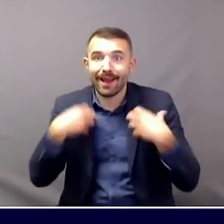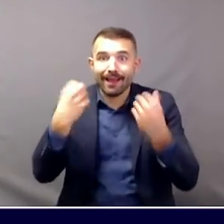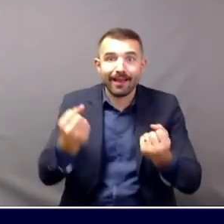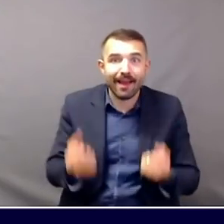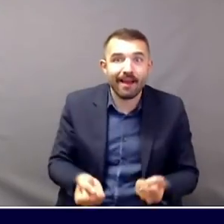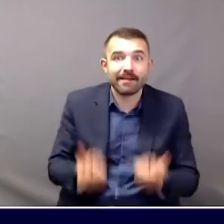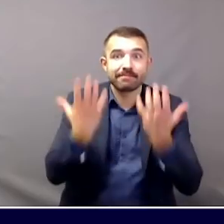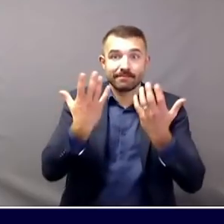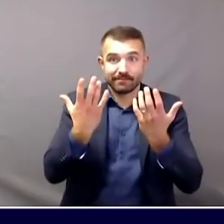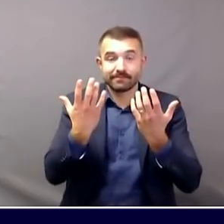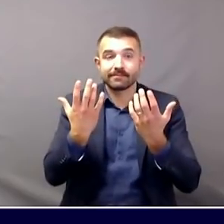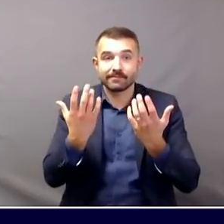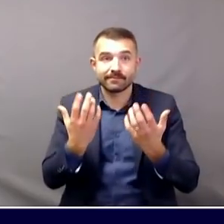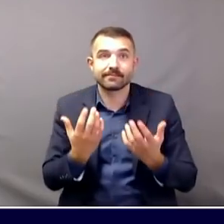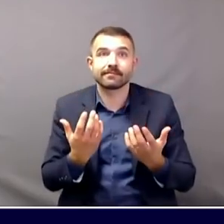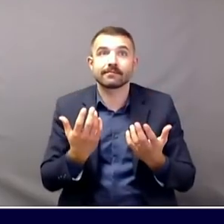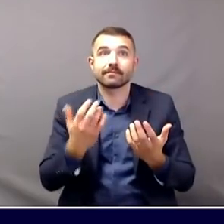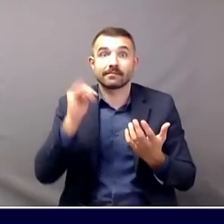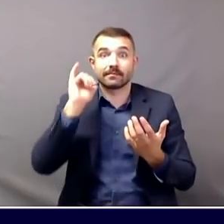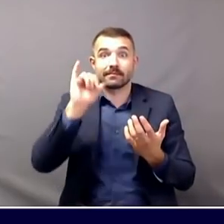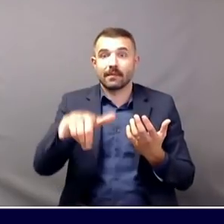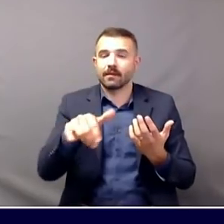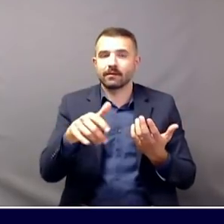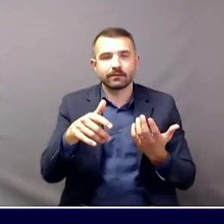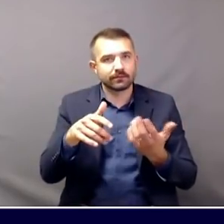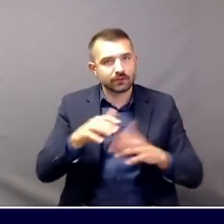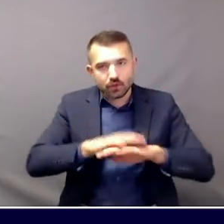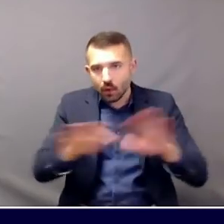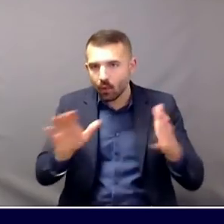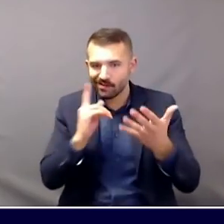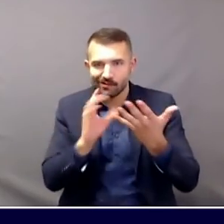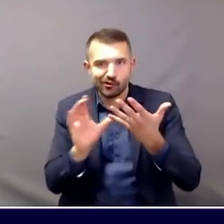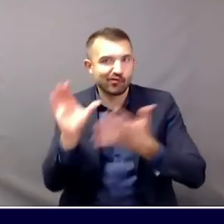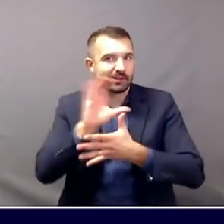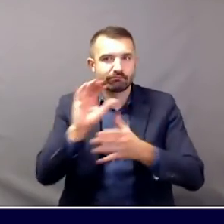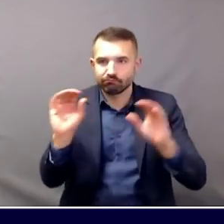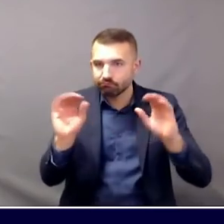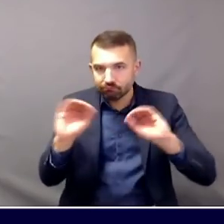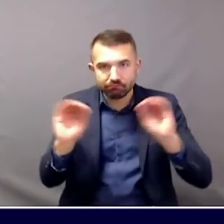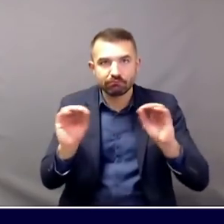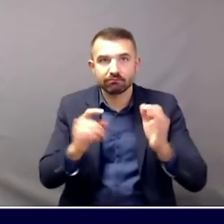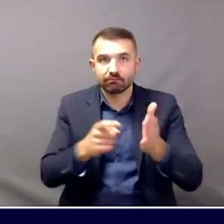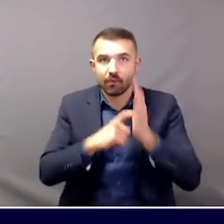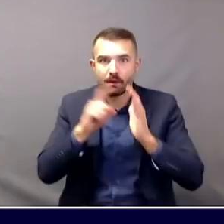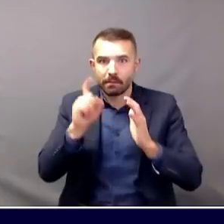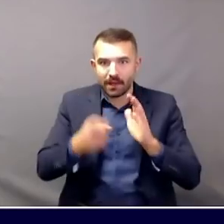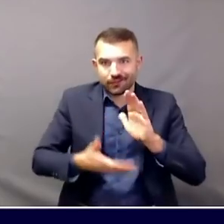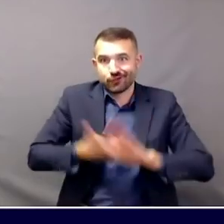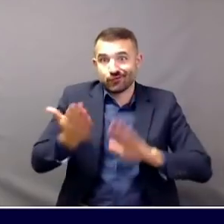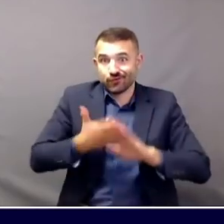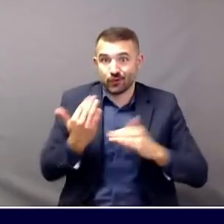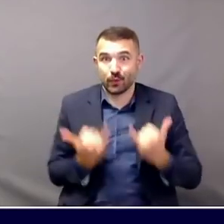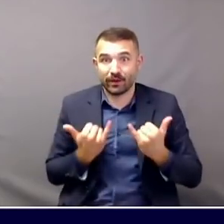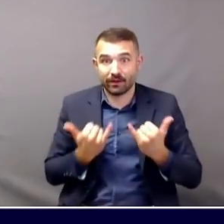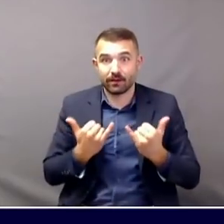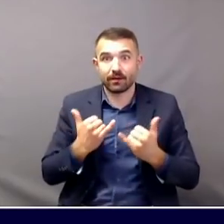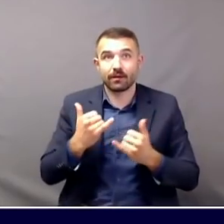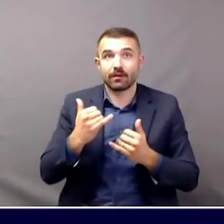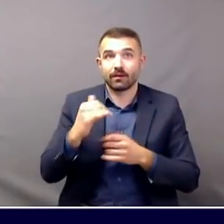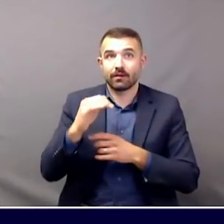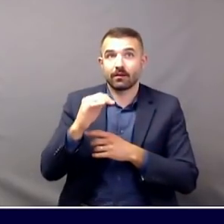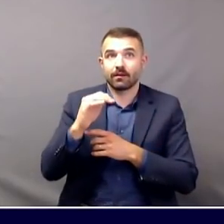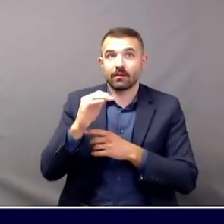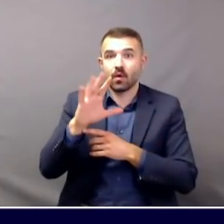someone who no longer meets the criteria to have active COVID-19 disease. But that doesn't mean for a